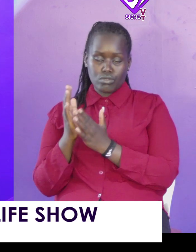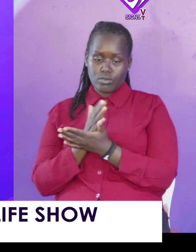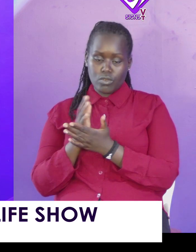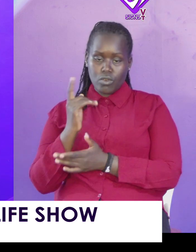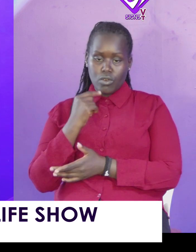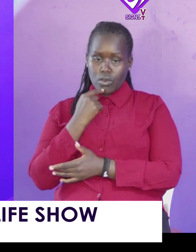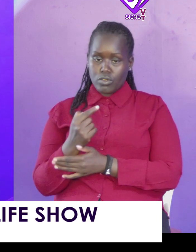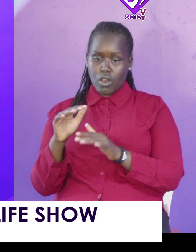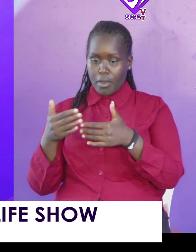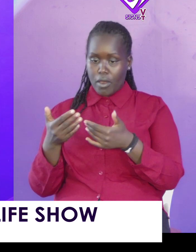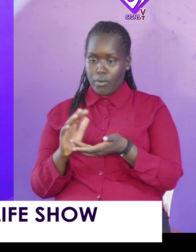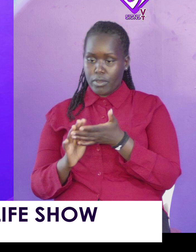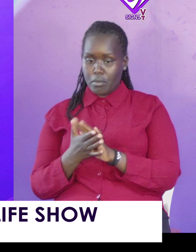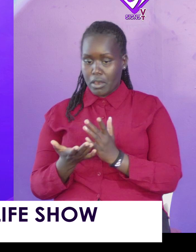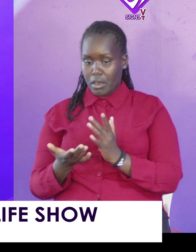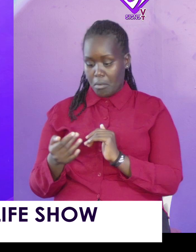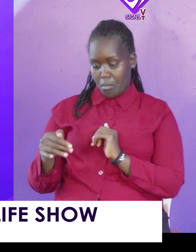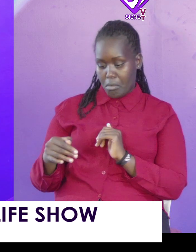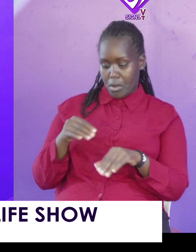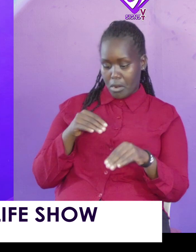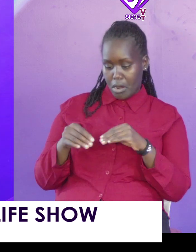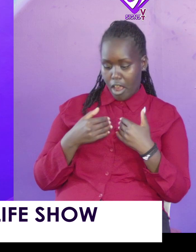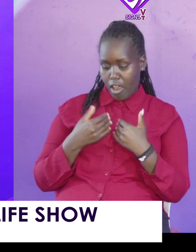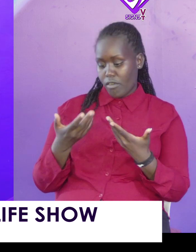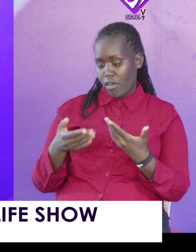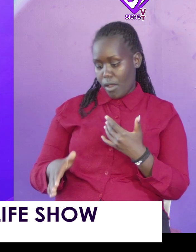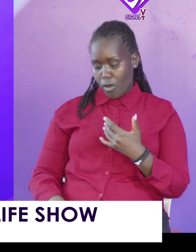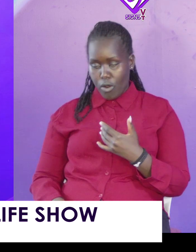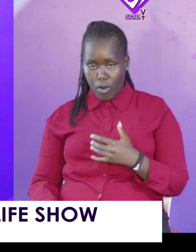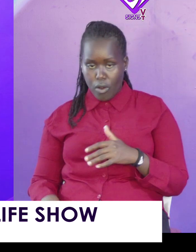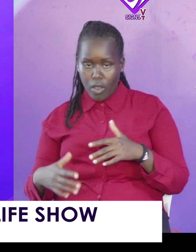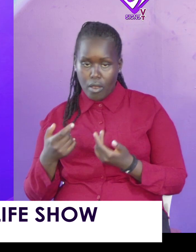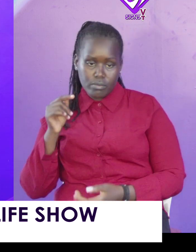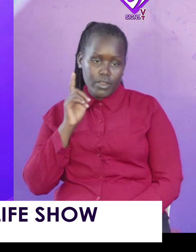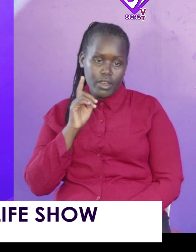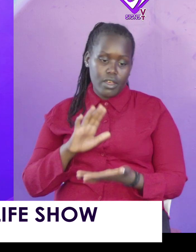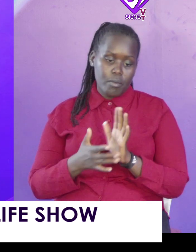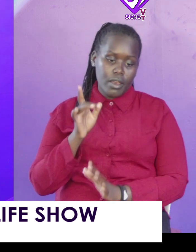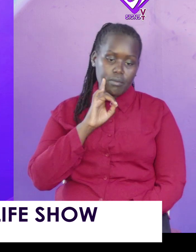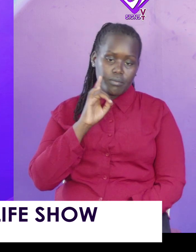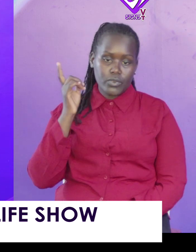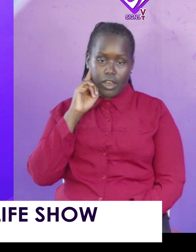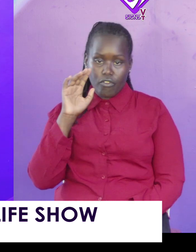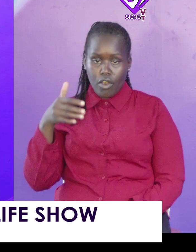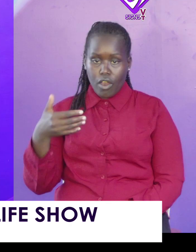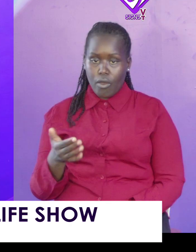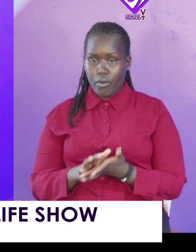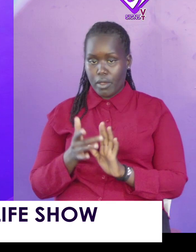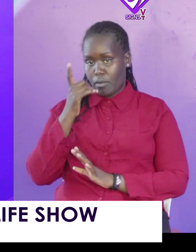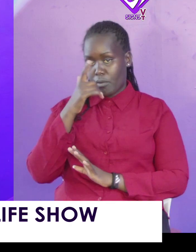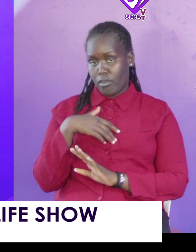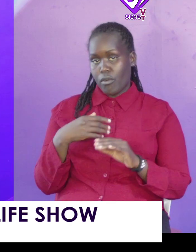how they lost maybe a limb, how they lost ears, how they lost eyes. I've met them in